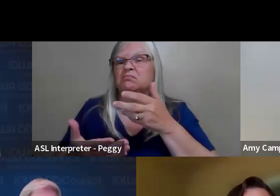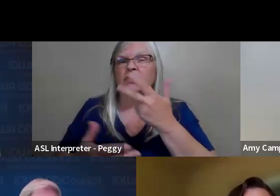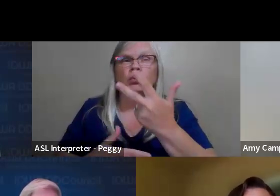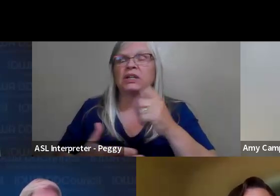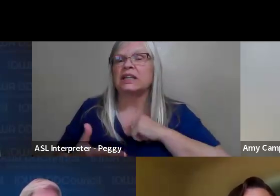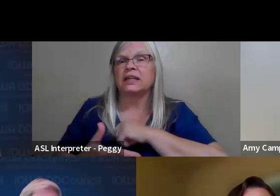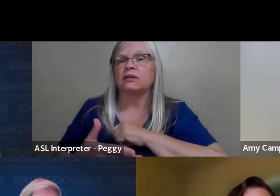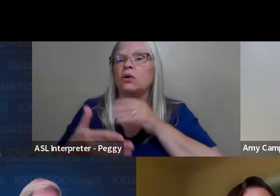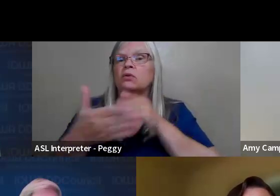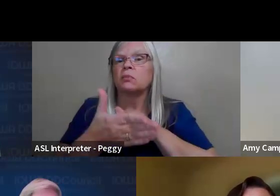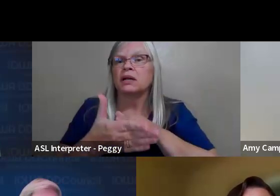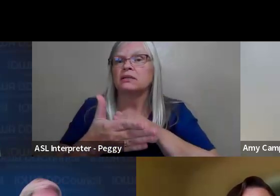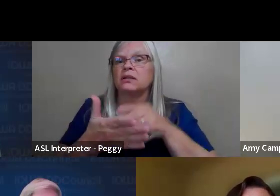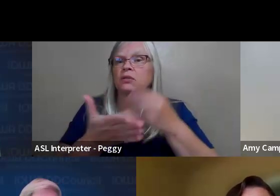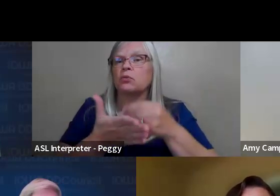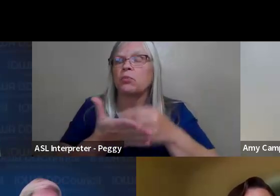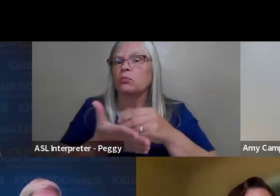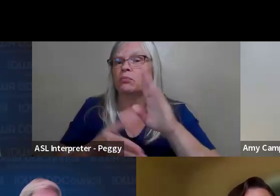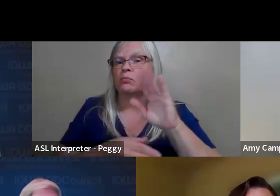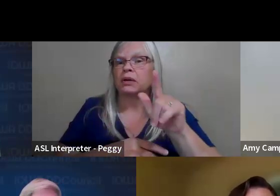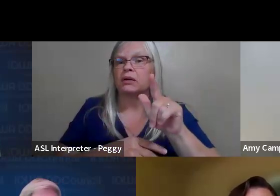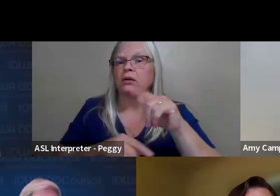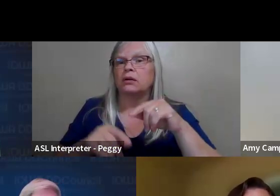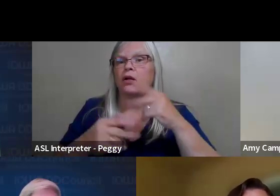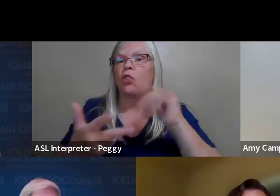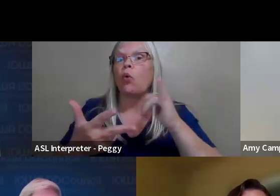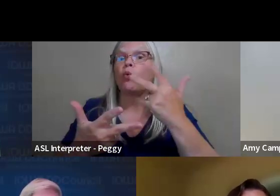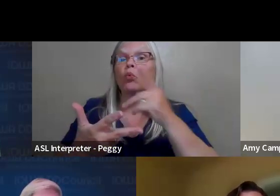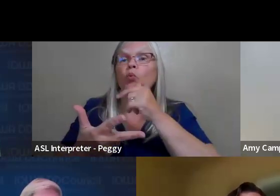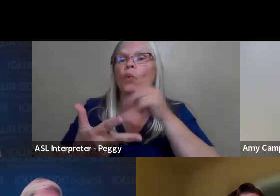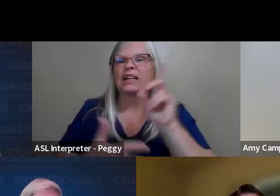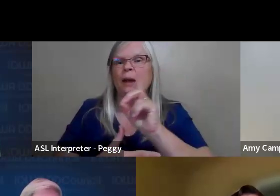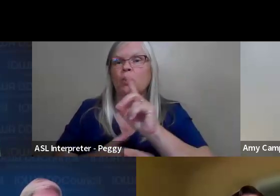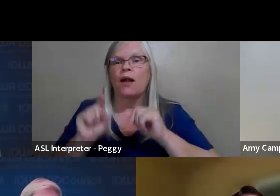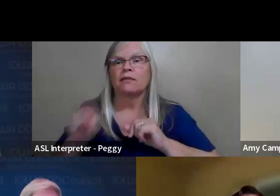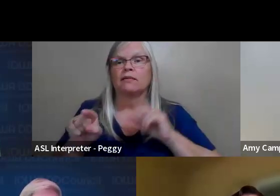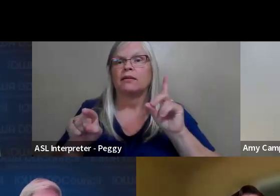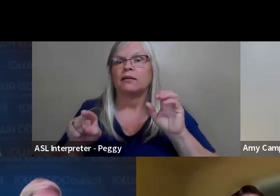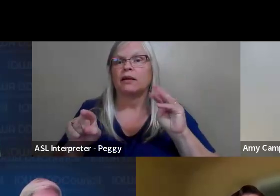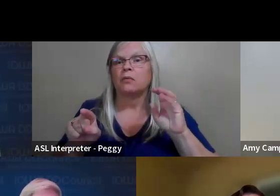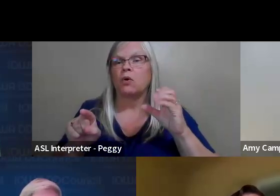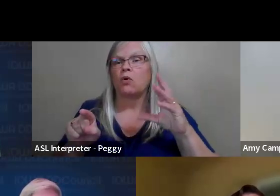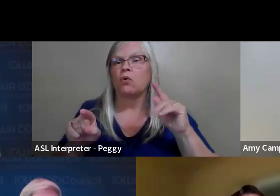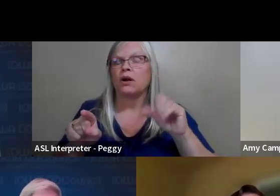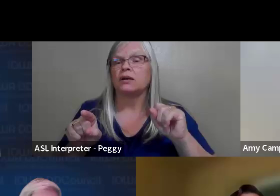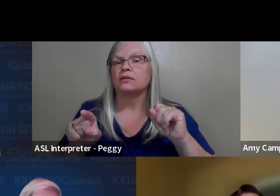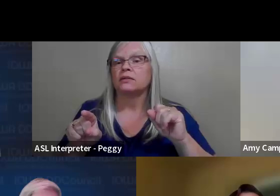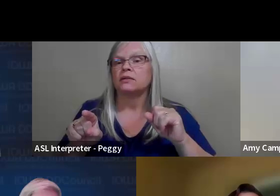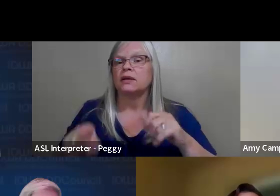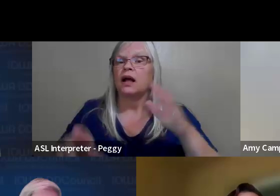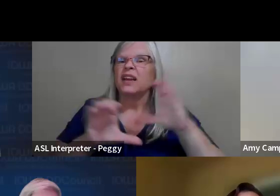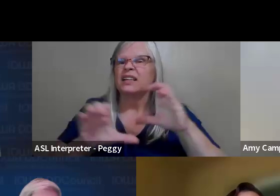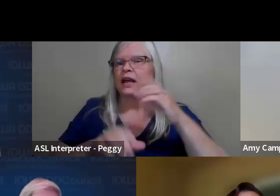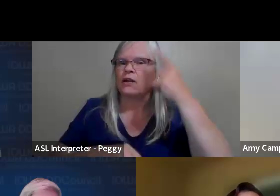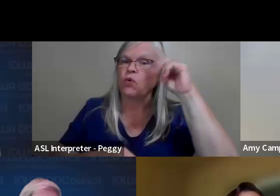the appropriations bill. Those were all Democrats, and they did it for mostly partisan political